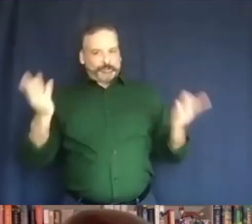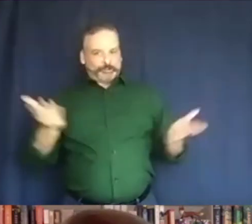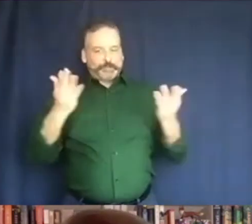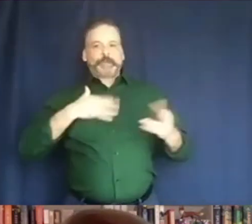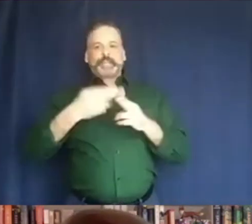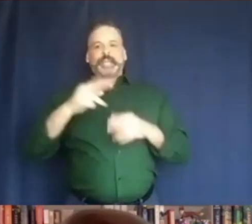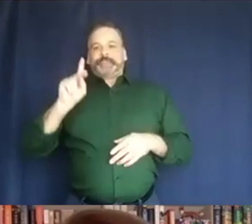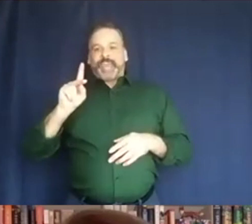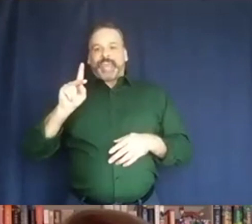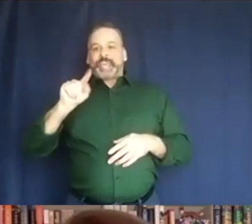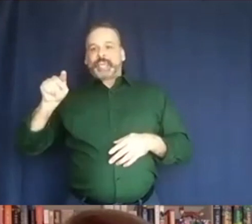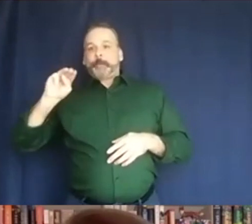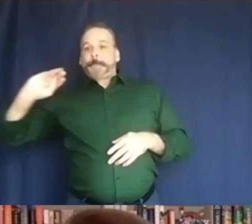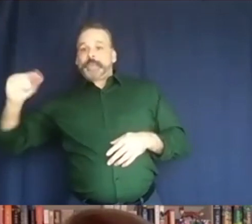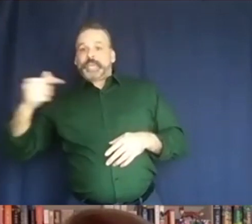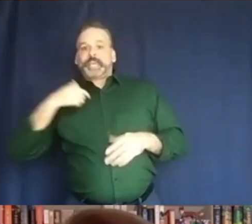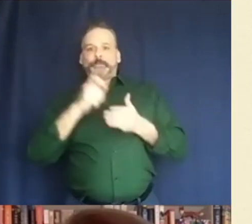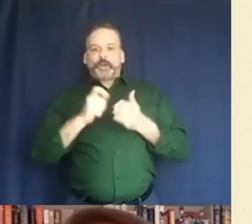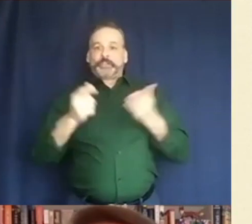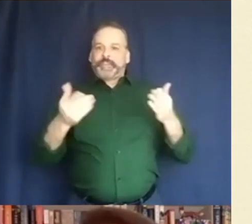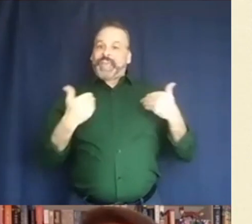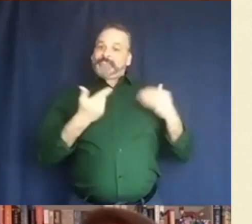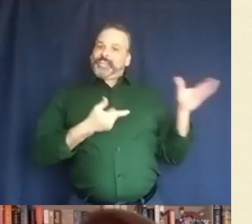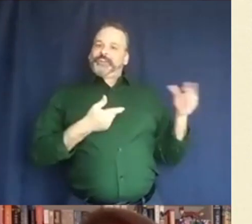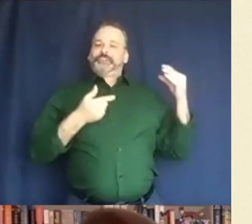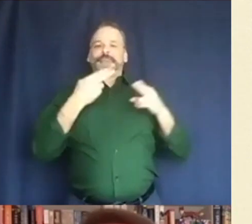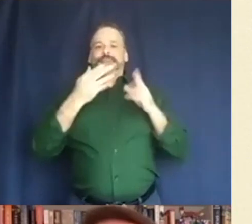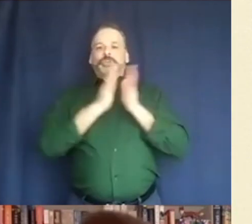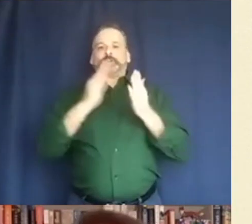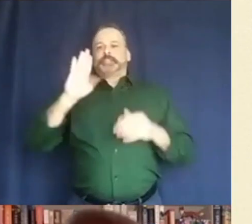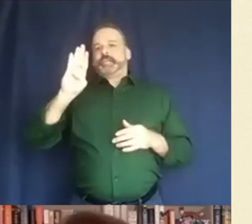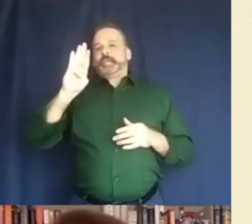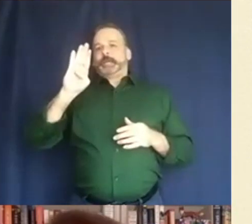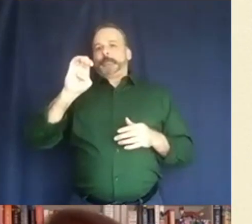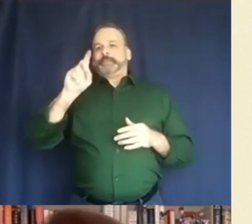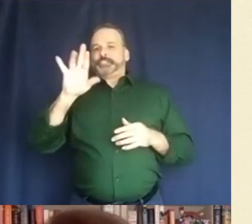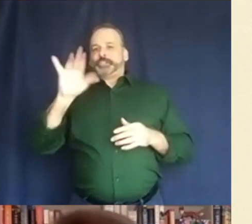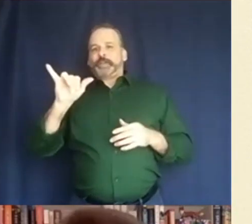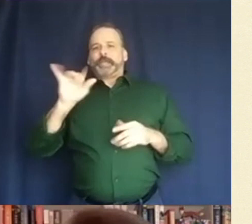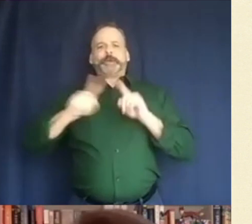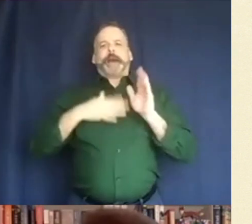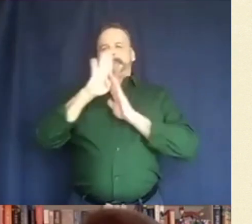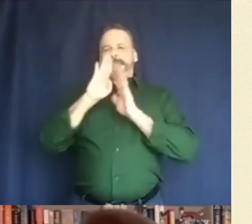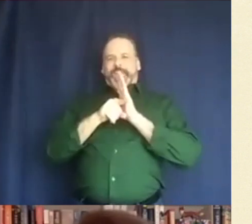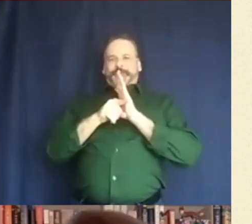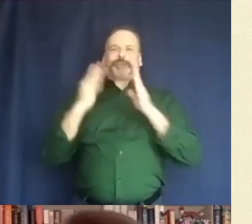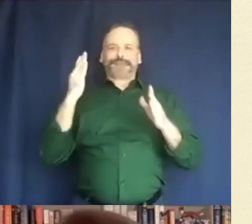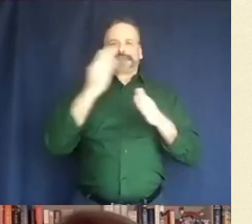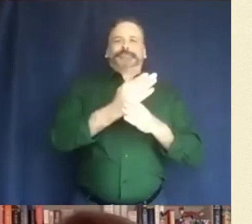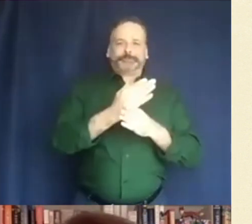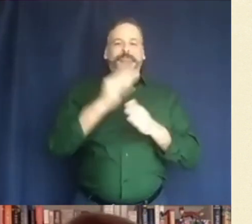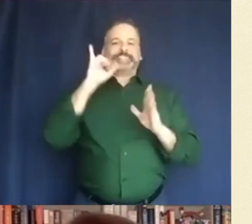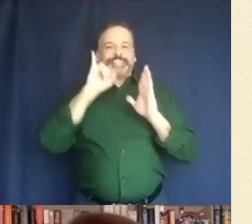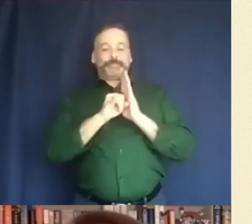K-Ming. I'm the author, I have it here actually, of Bestiary, although my background might be kind of interrupting that image,